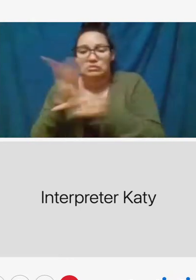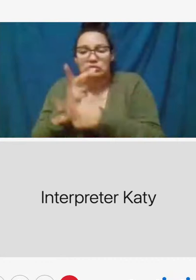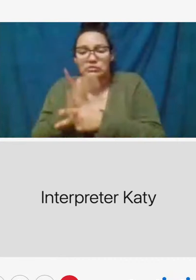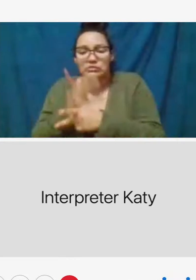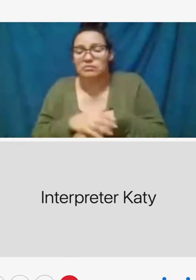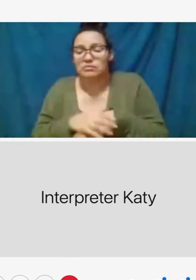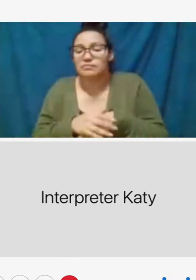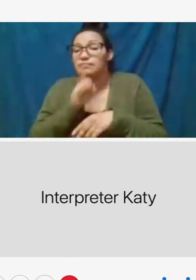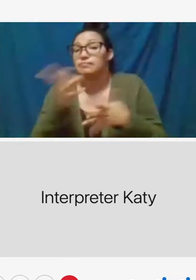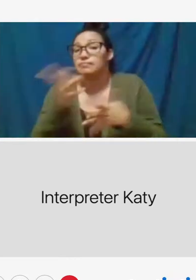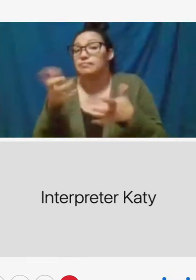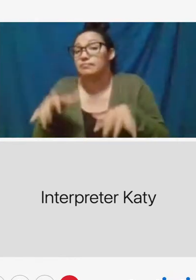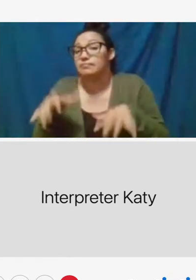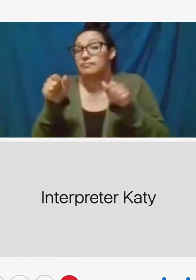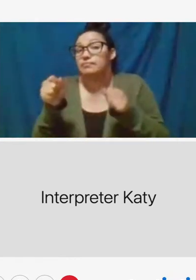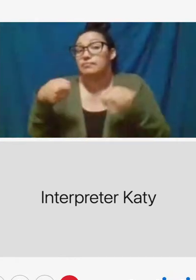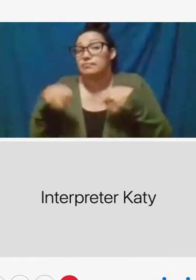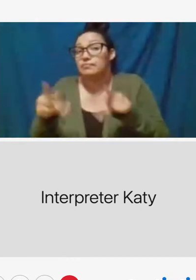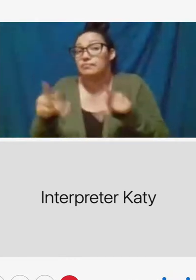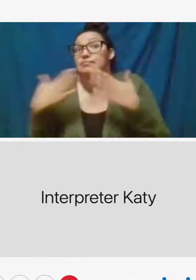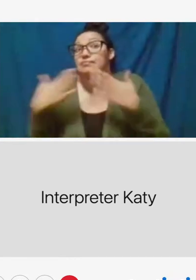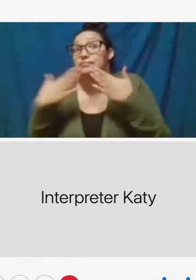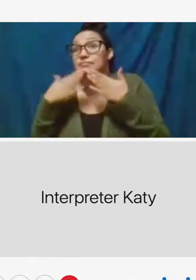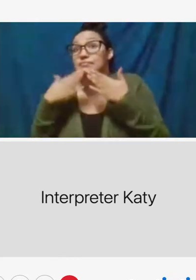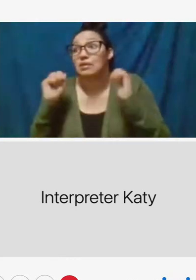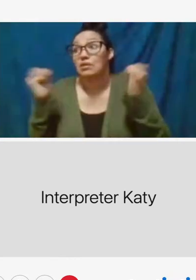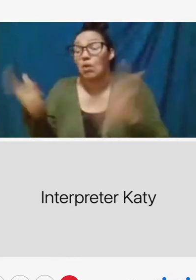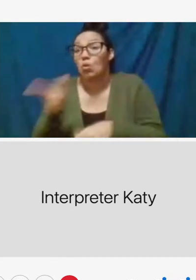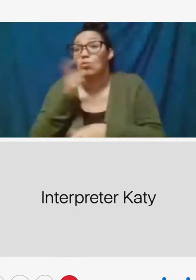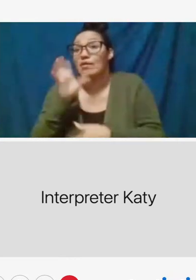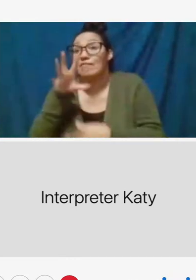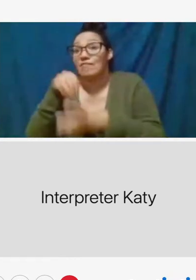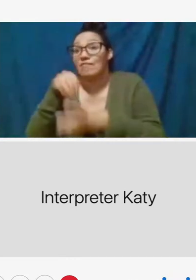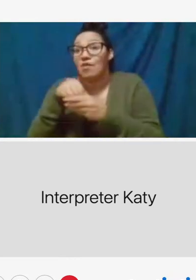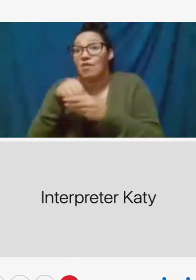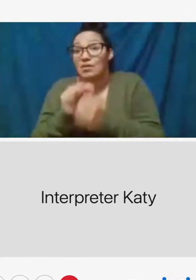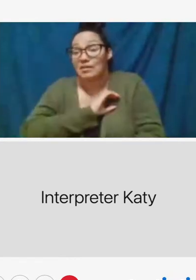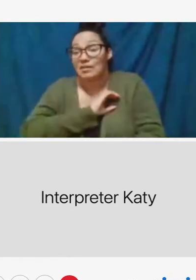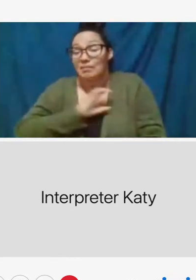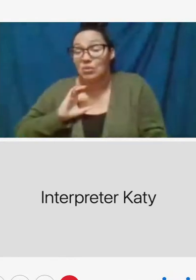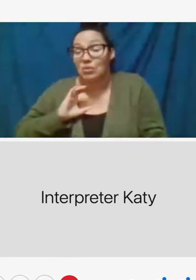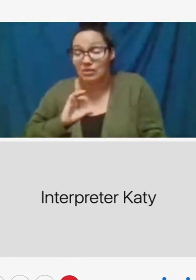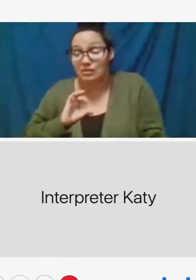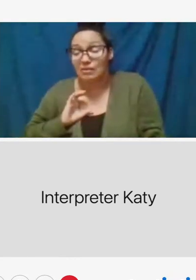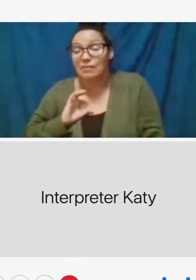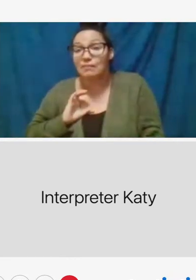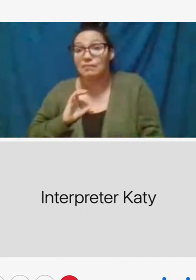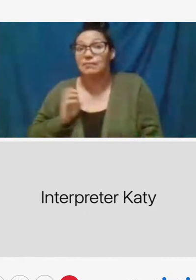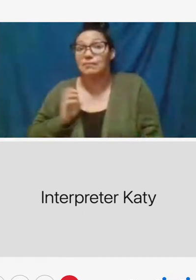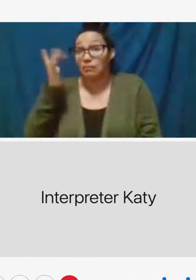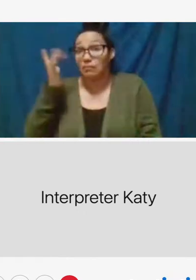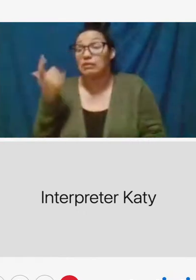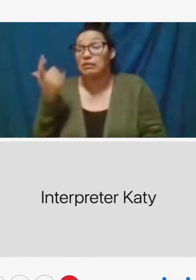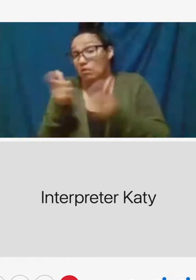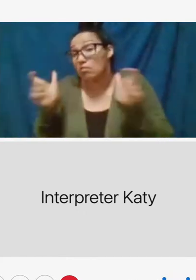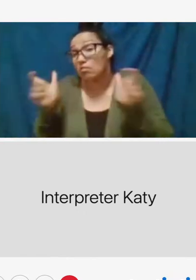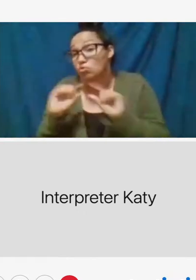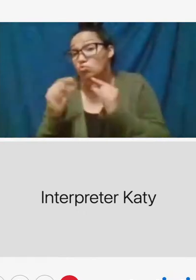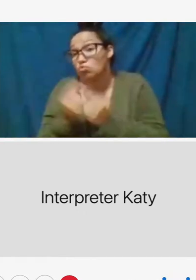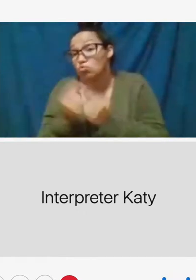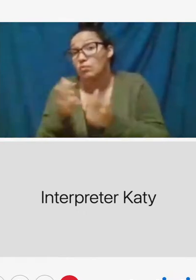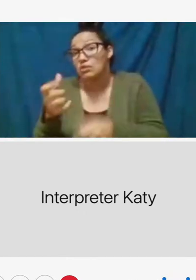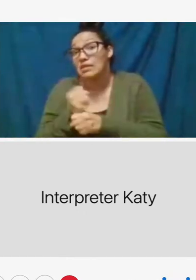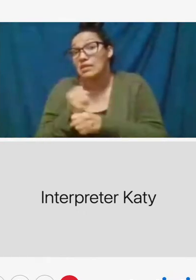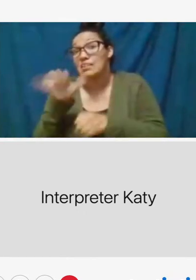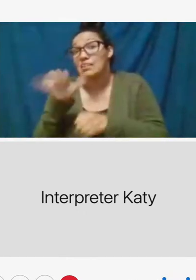to thank everybody that has been part of this committee uh because it is a large group and to get that many people together and have all of that